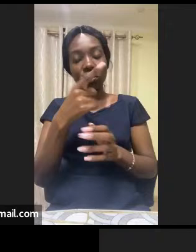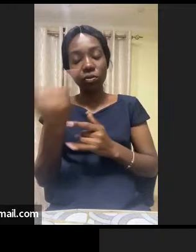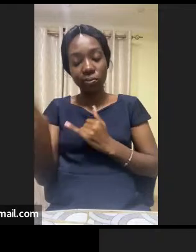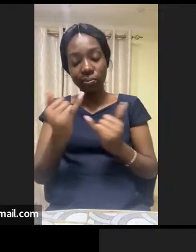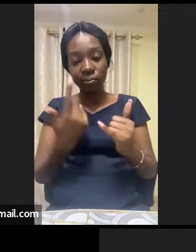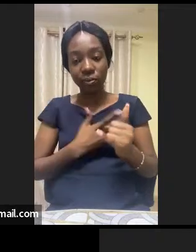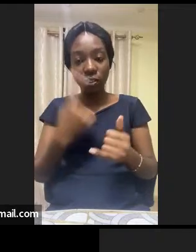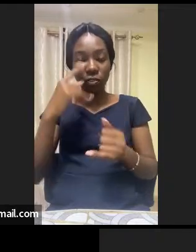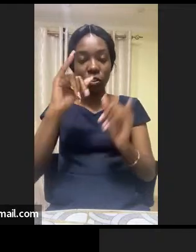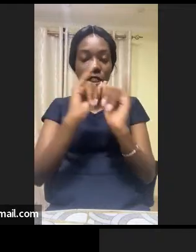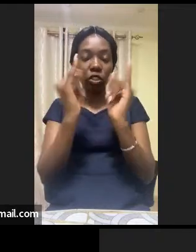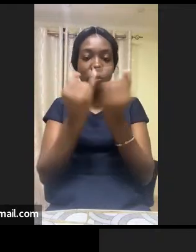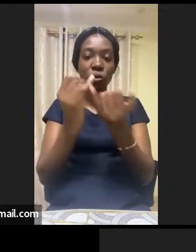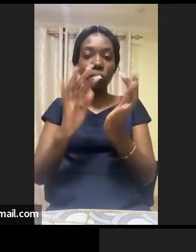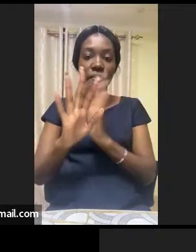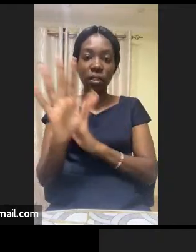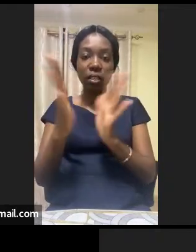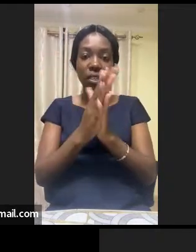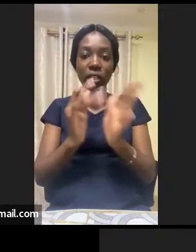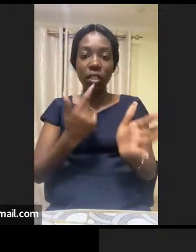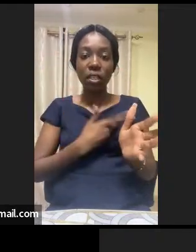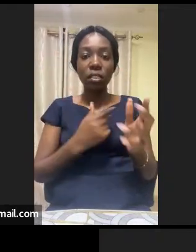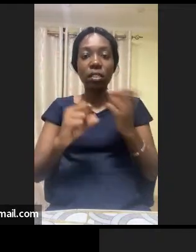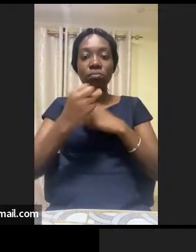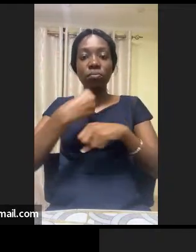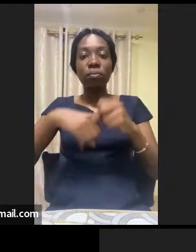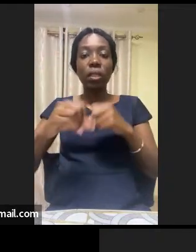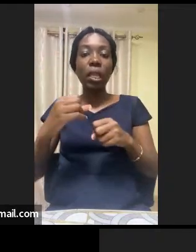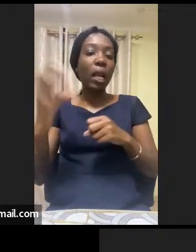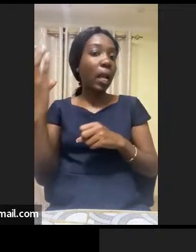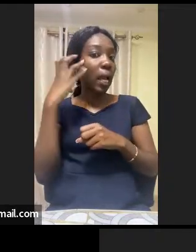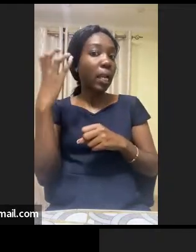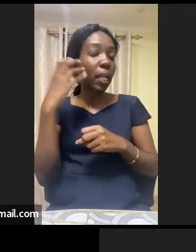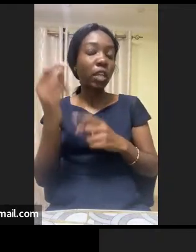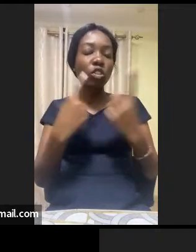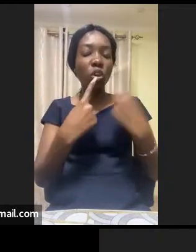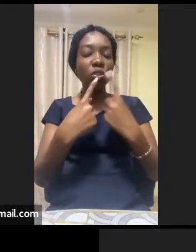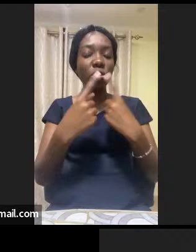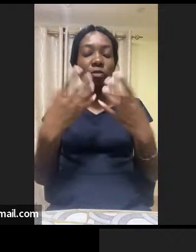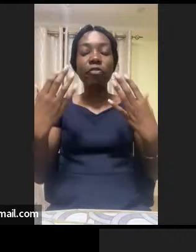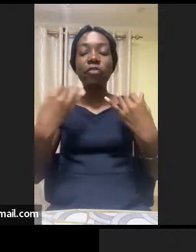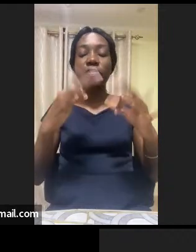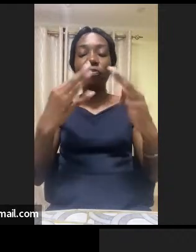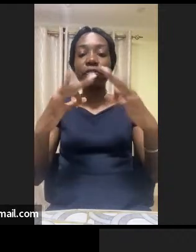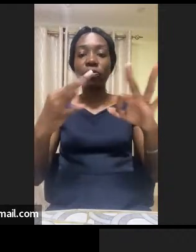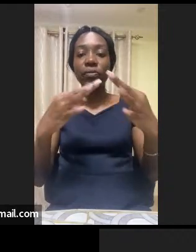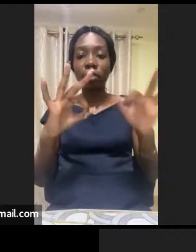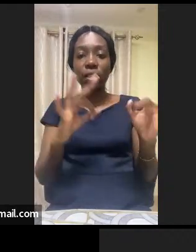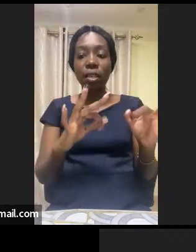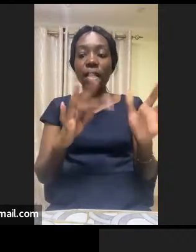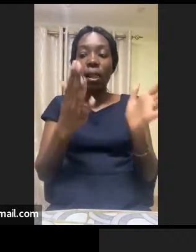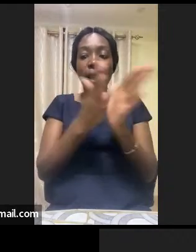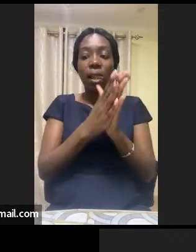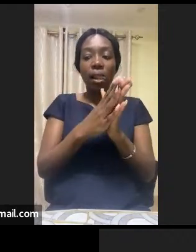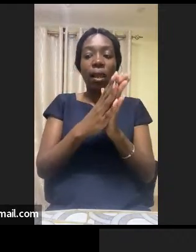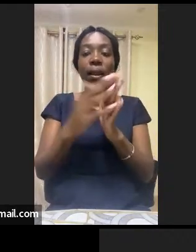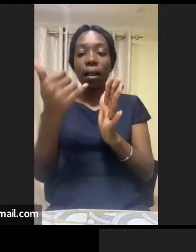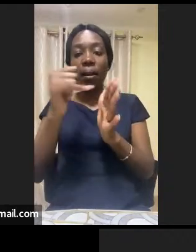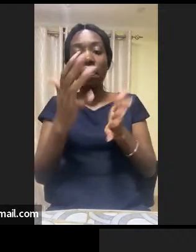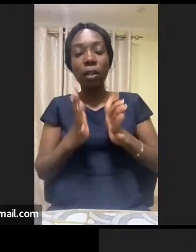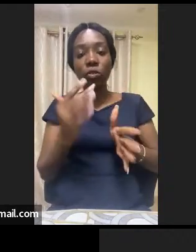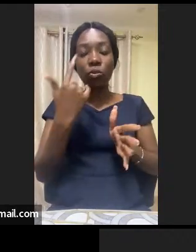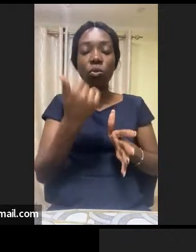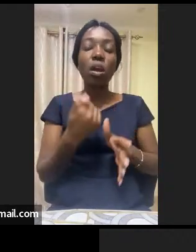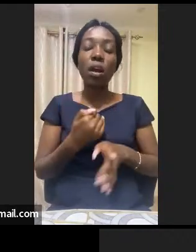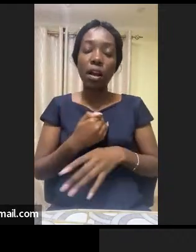institutions. We are doing free career talks. I could replicate for those of you who are having